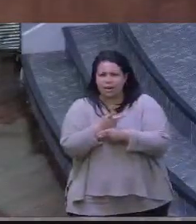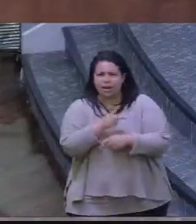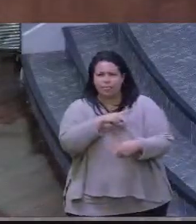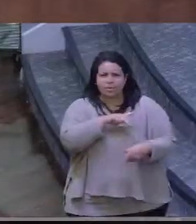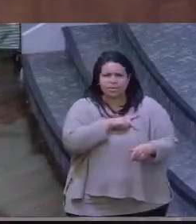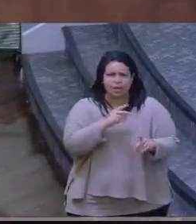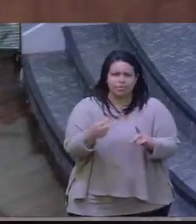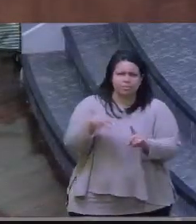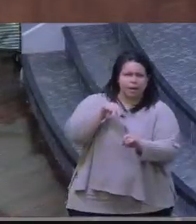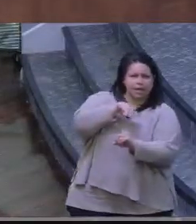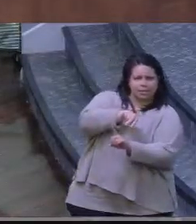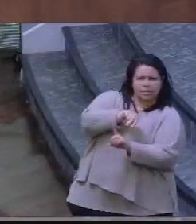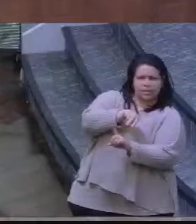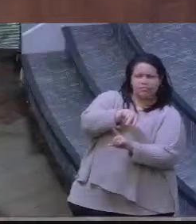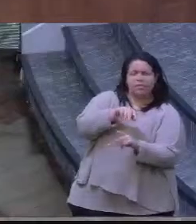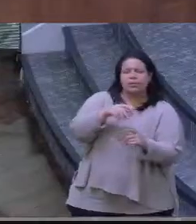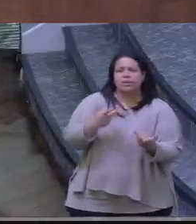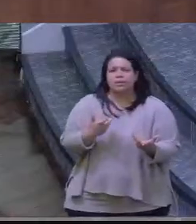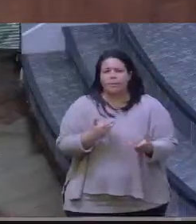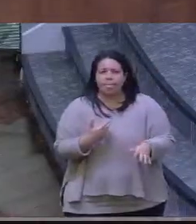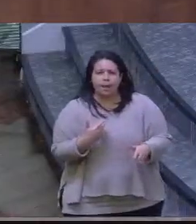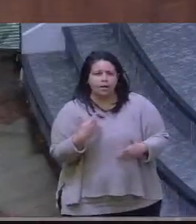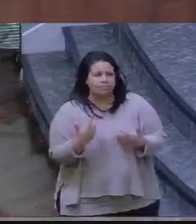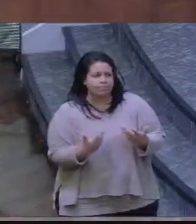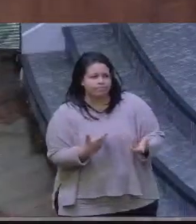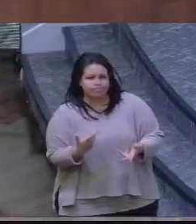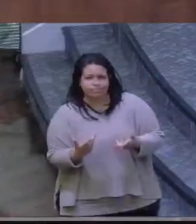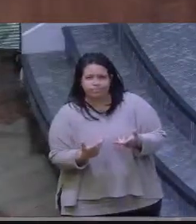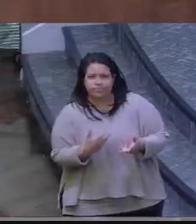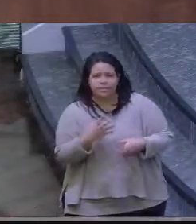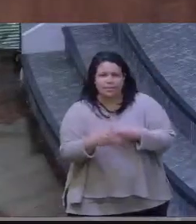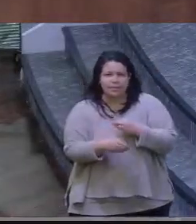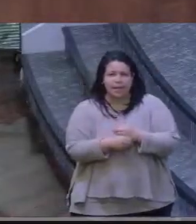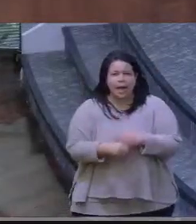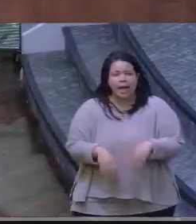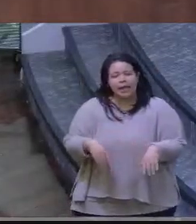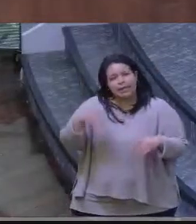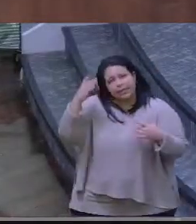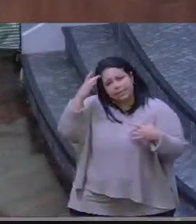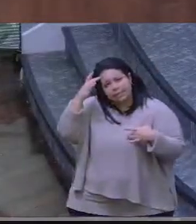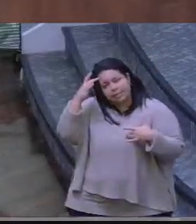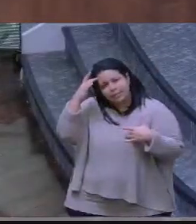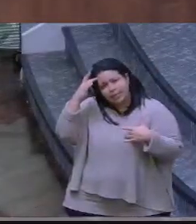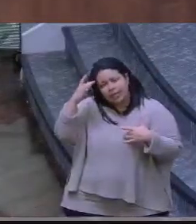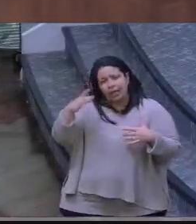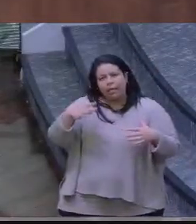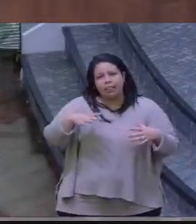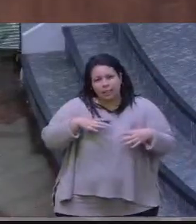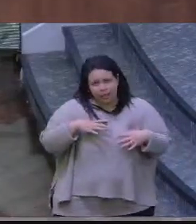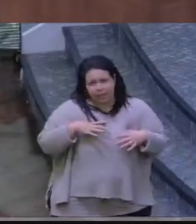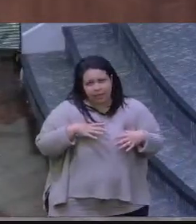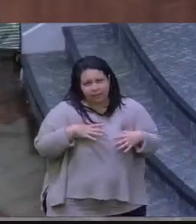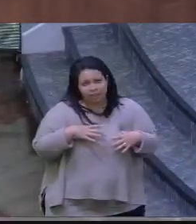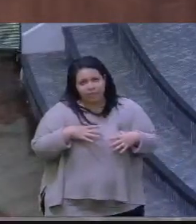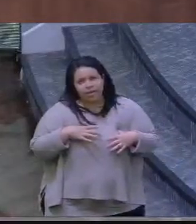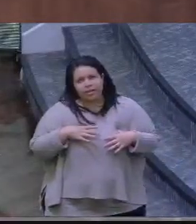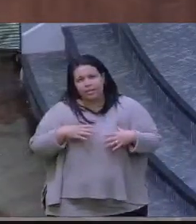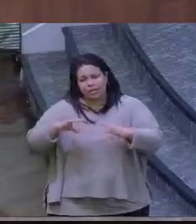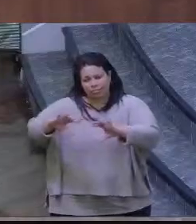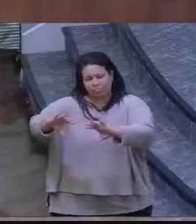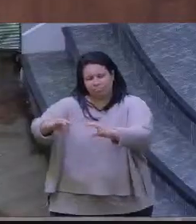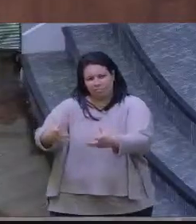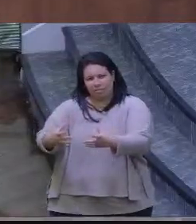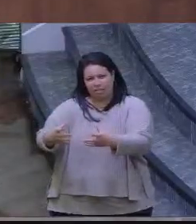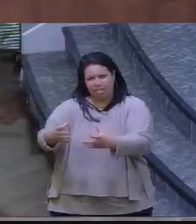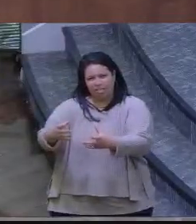perspective to add the sick leave bank. I do understand, educational leave